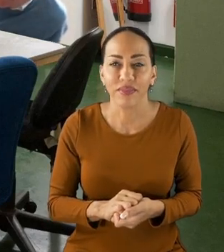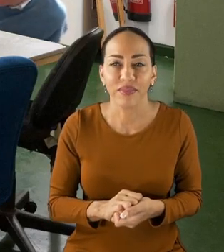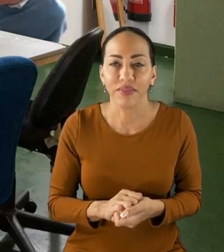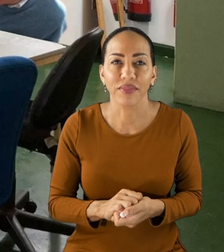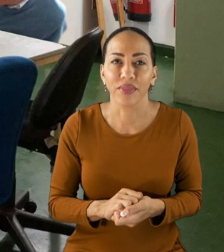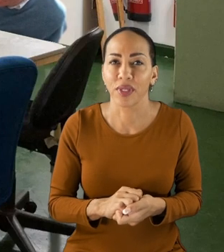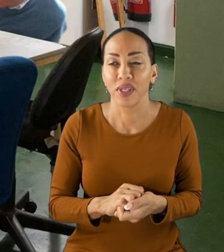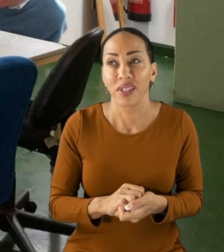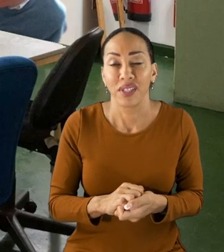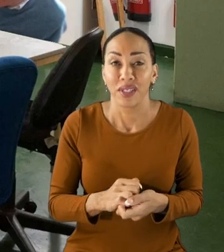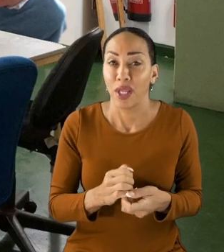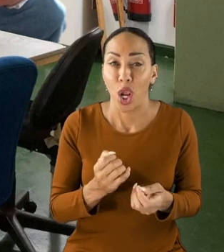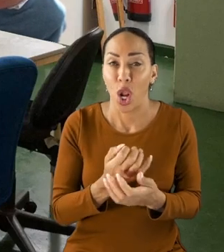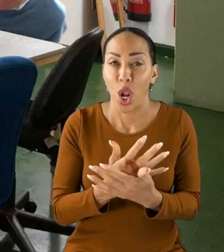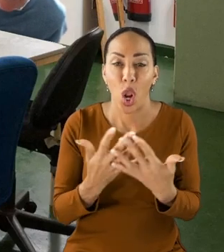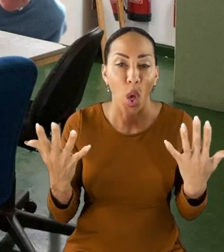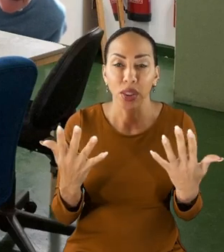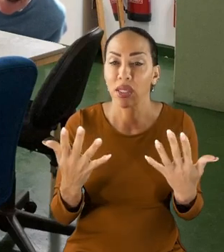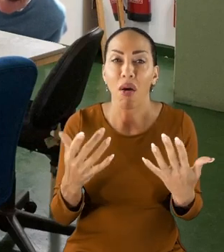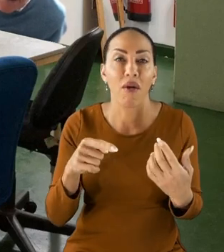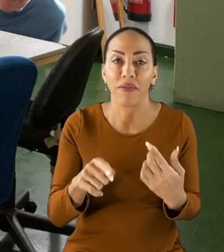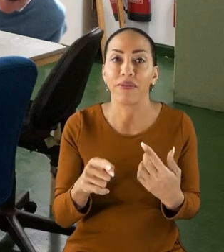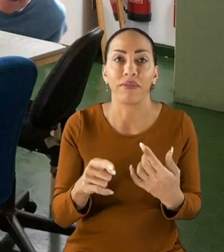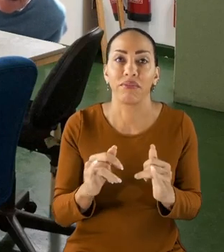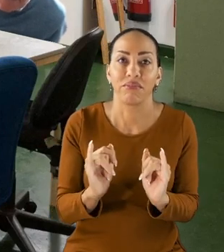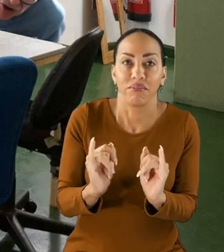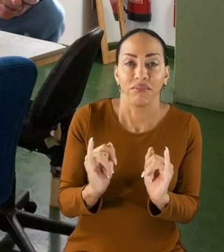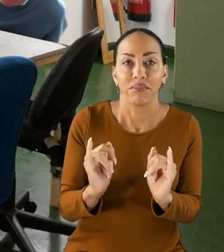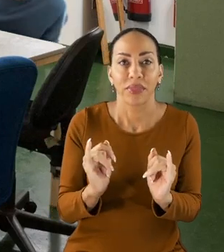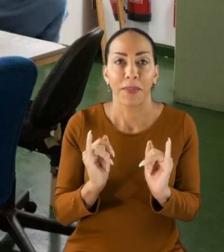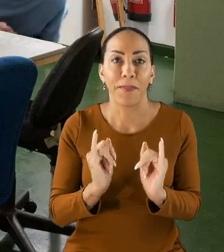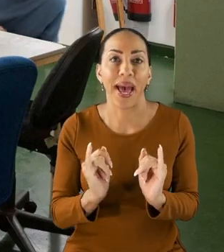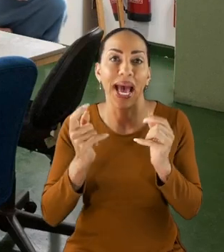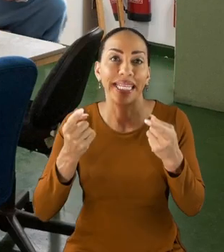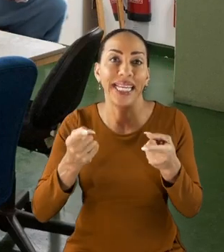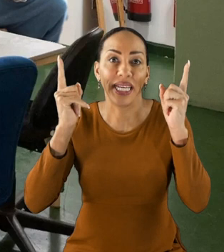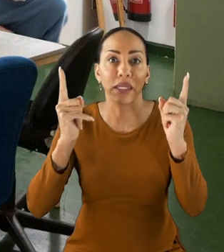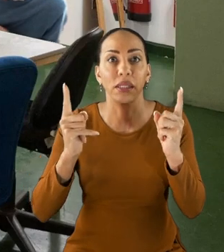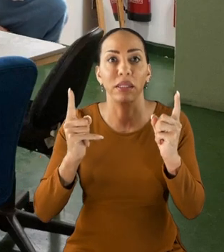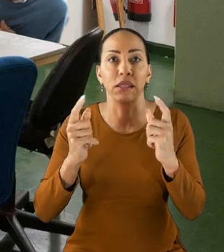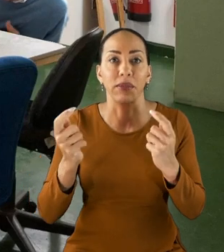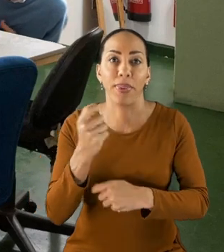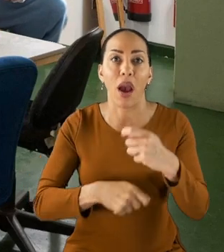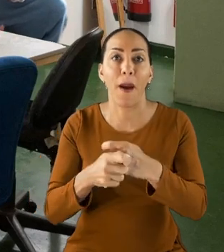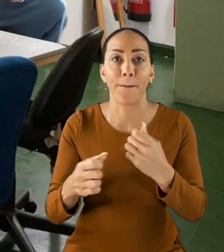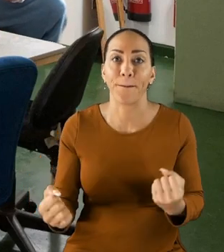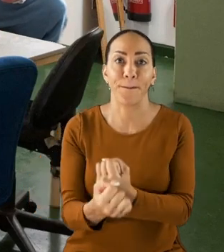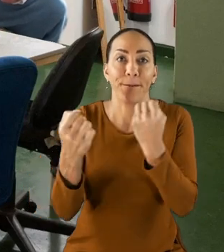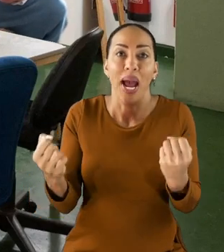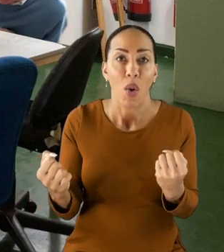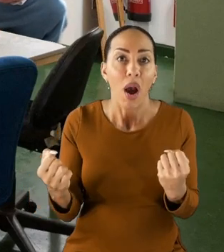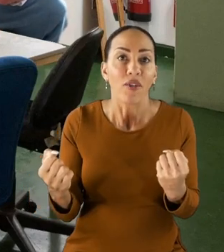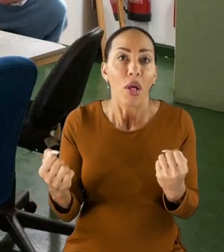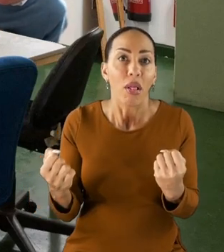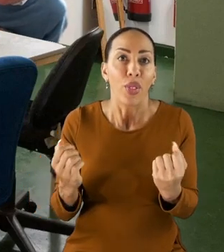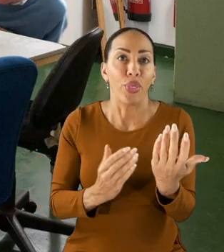undemocratic right-wing leaders through use of racism and other things, Trump being a good example, who only exists because of this media